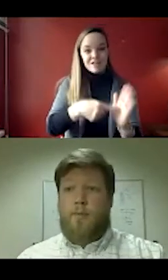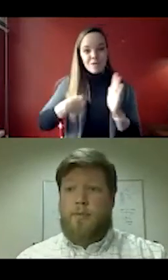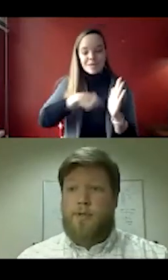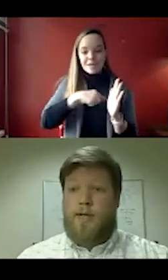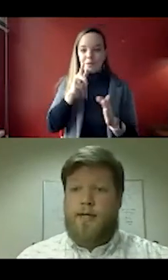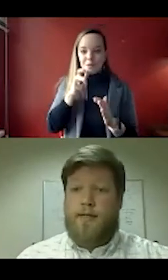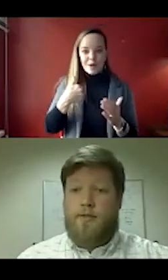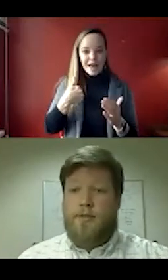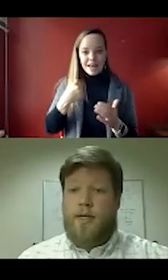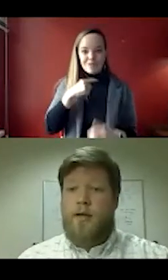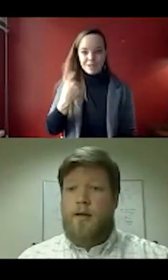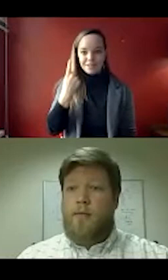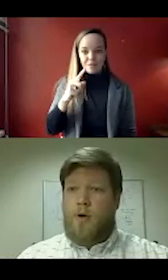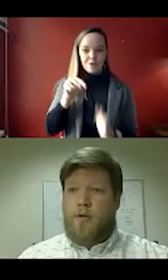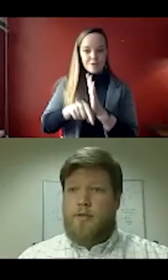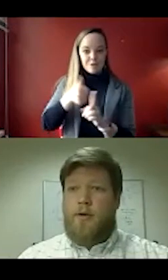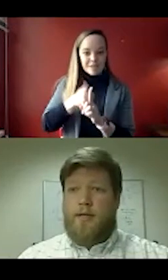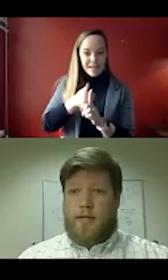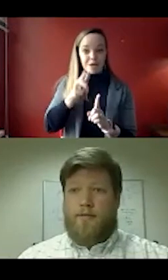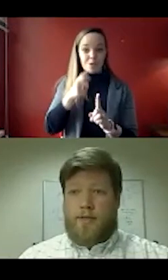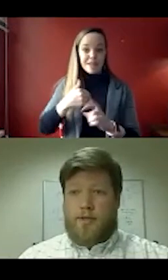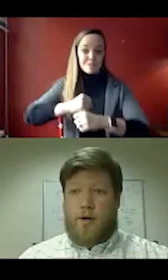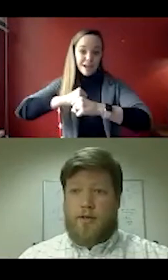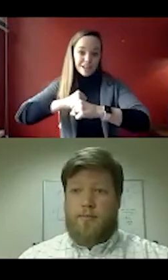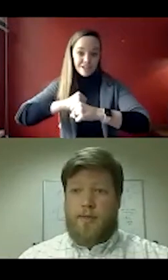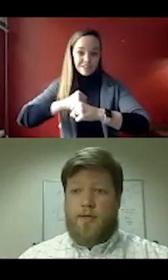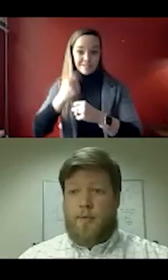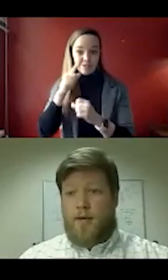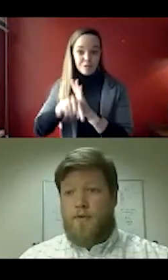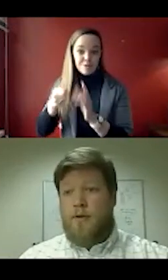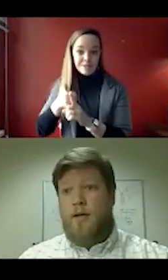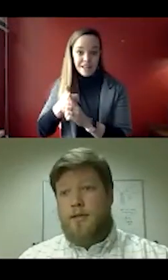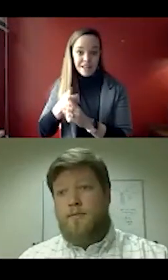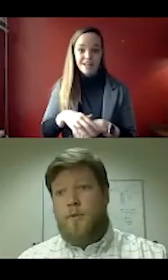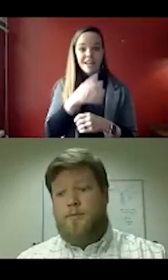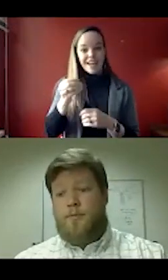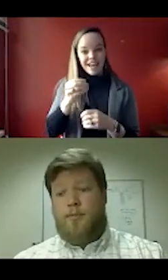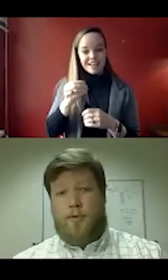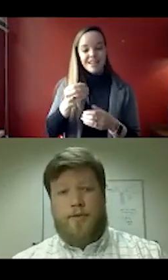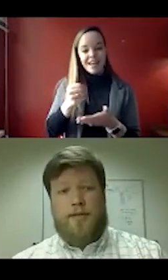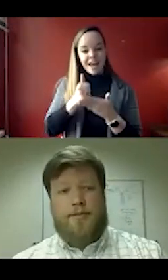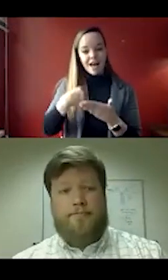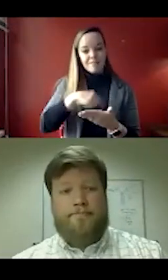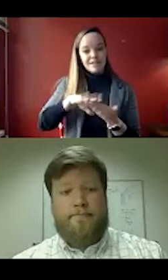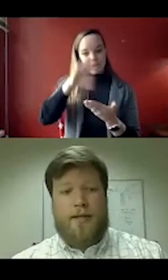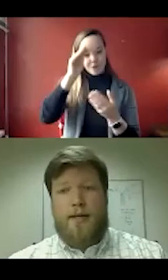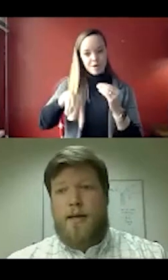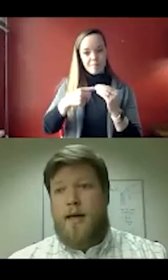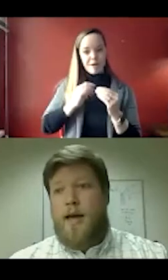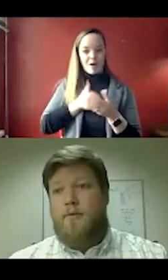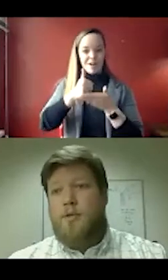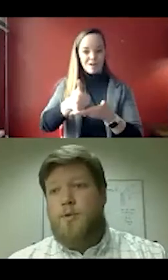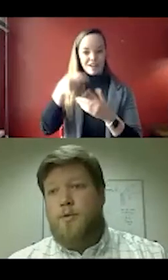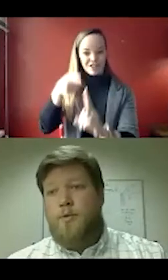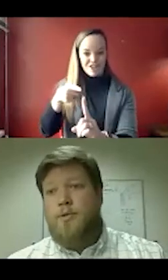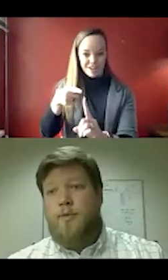suicide or who might be protected against suicide, but also as intervention targets because our behavior is influenced by the people around us.